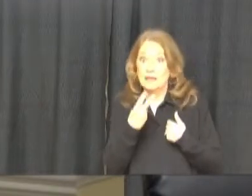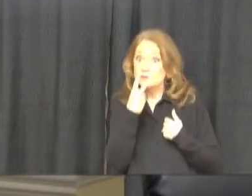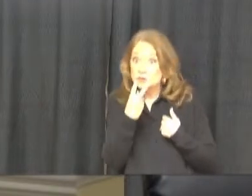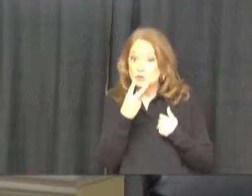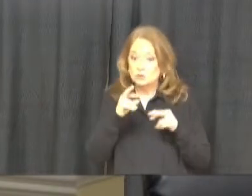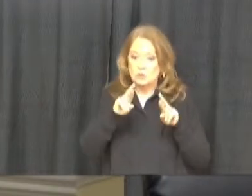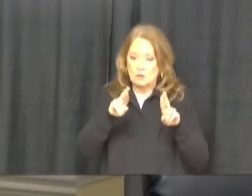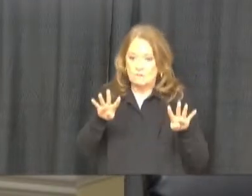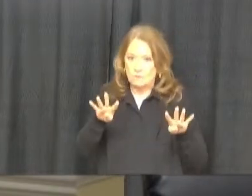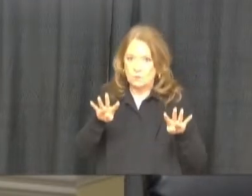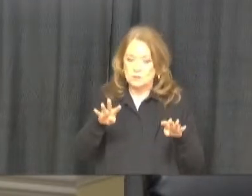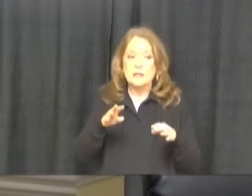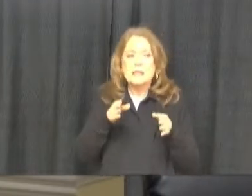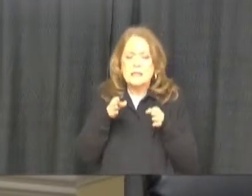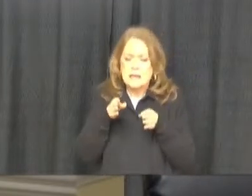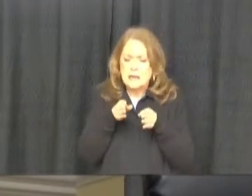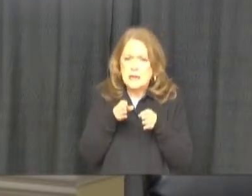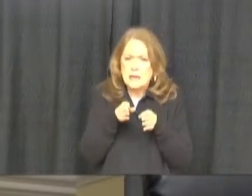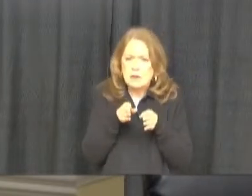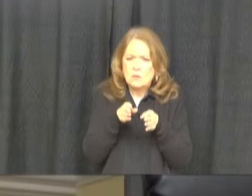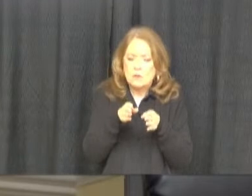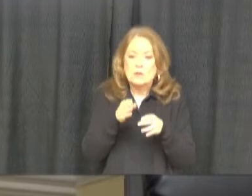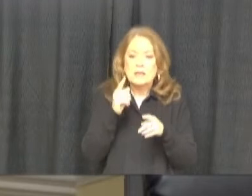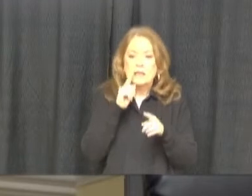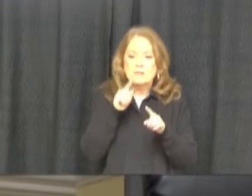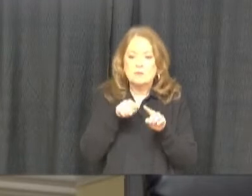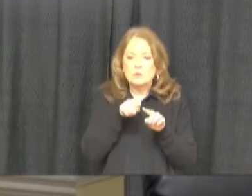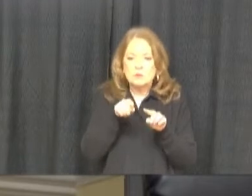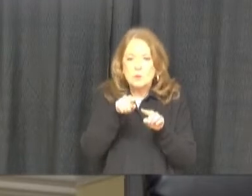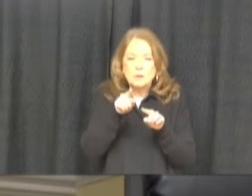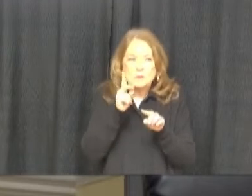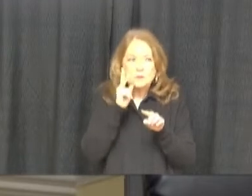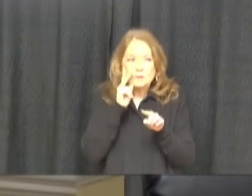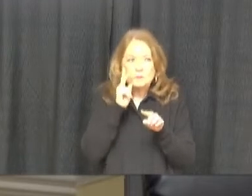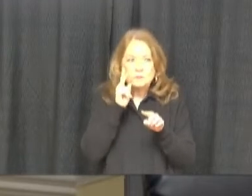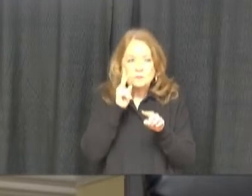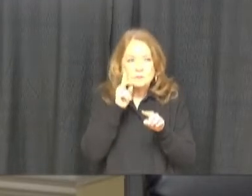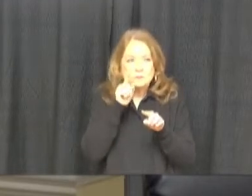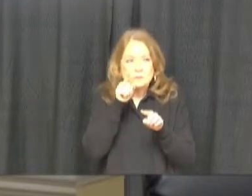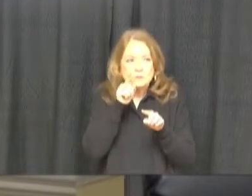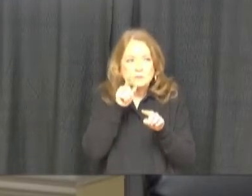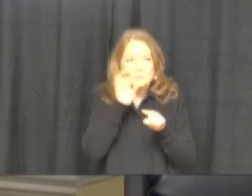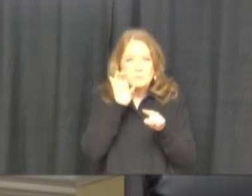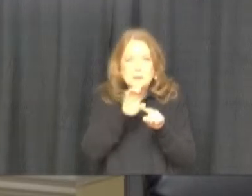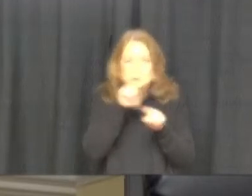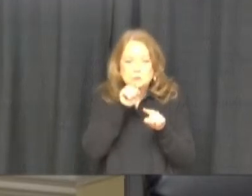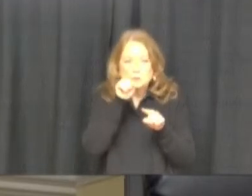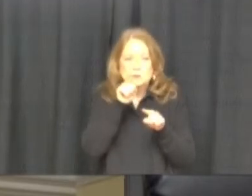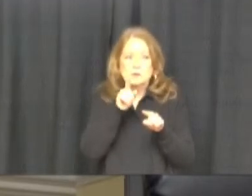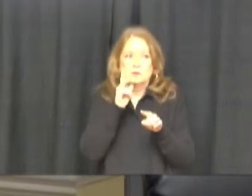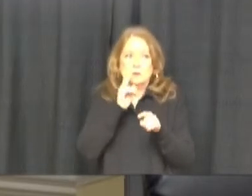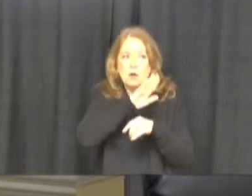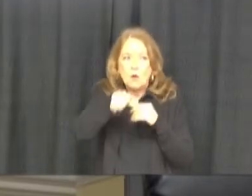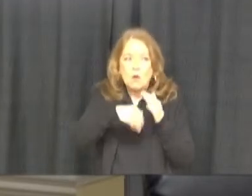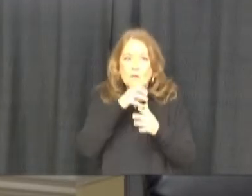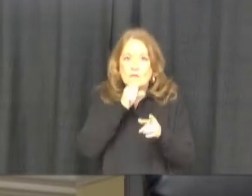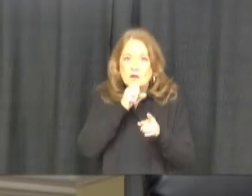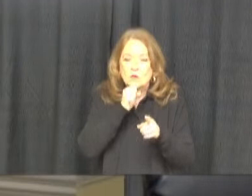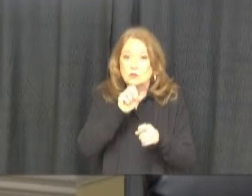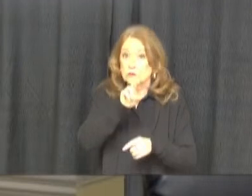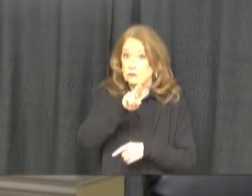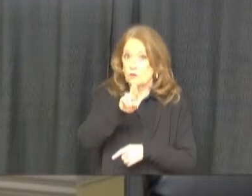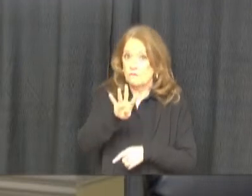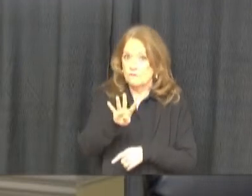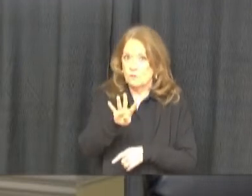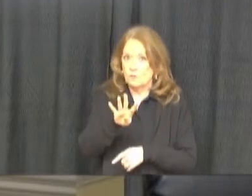this is a very narrow road that backs up. If you go up to the pit, if you look at the picture, same up there, all of that orange is